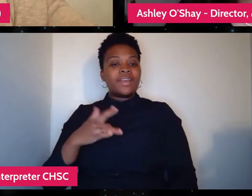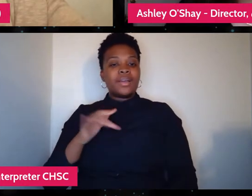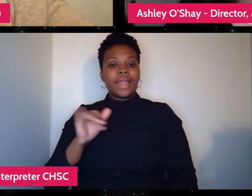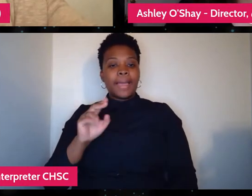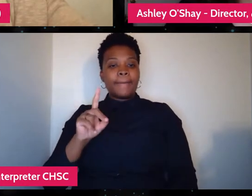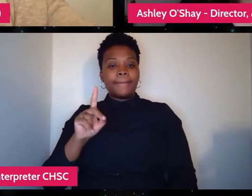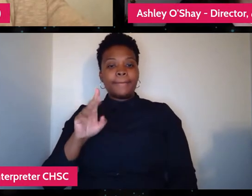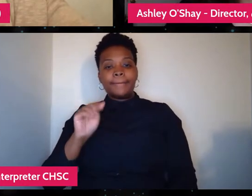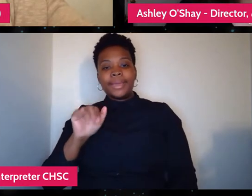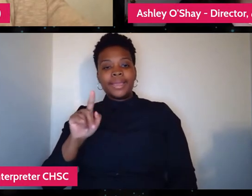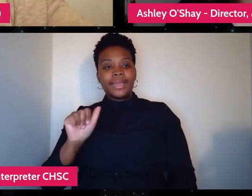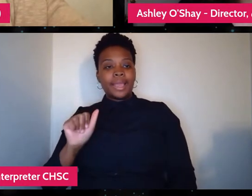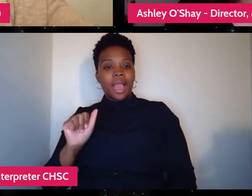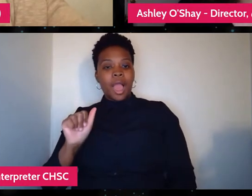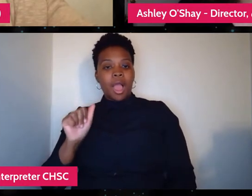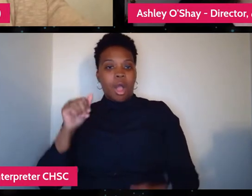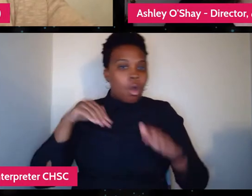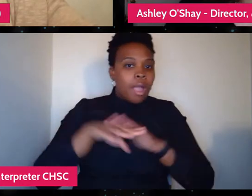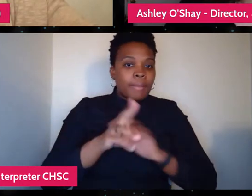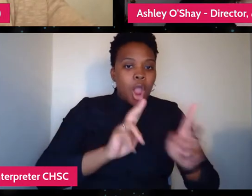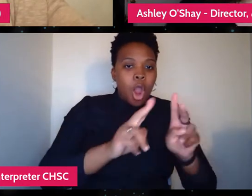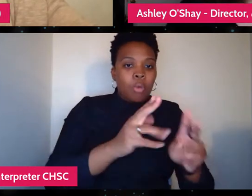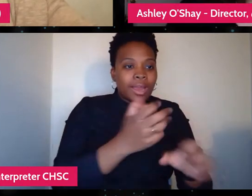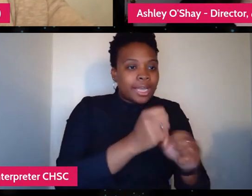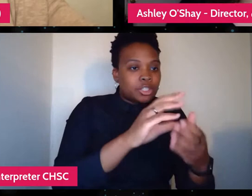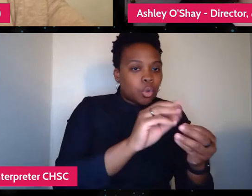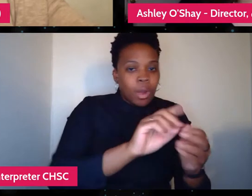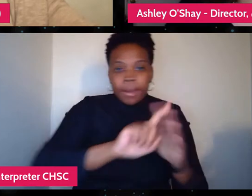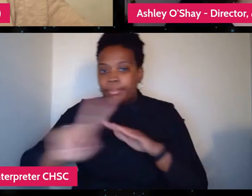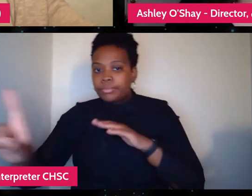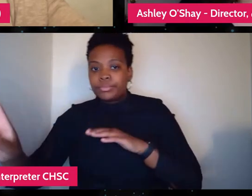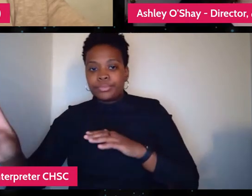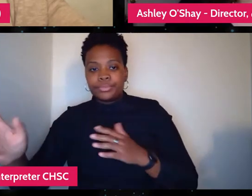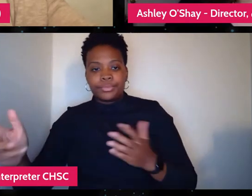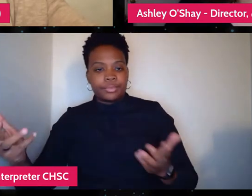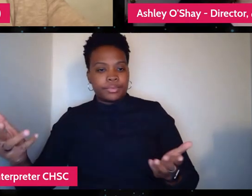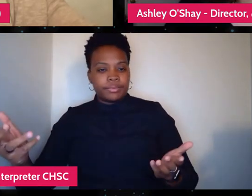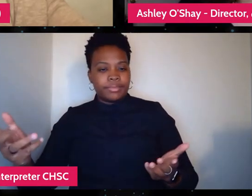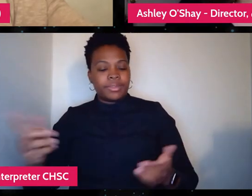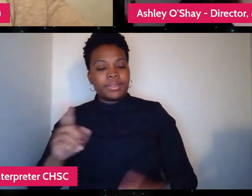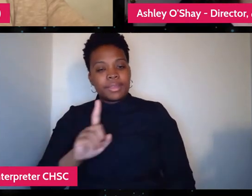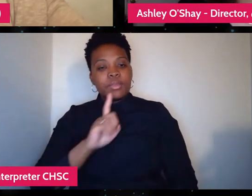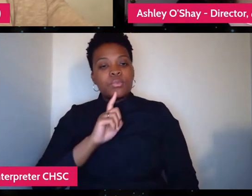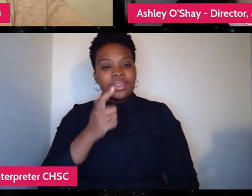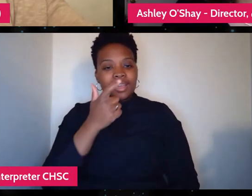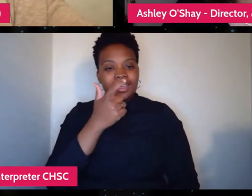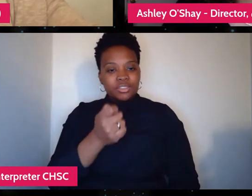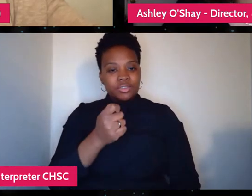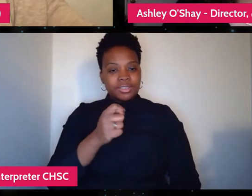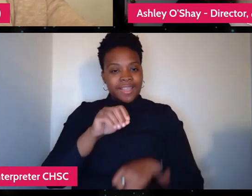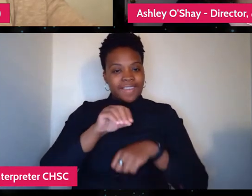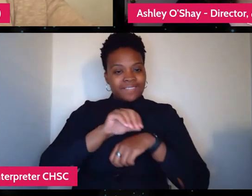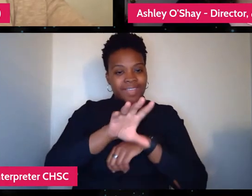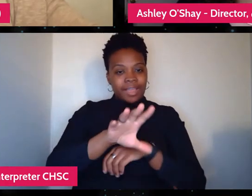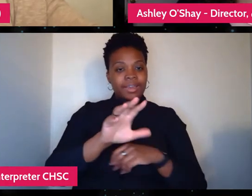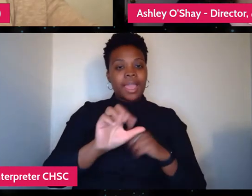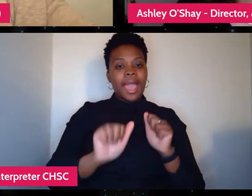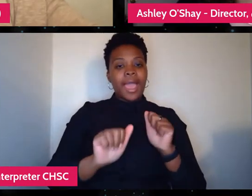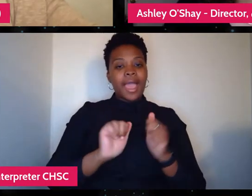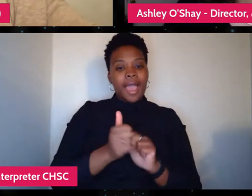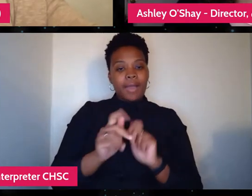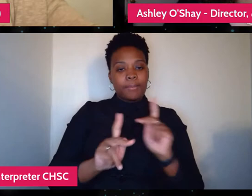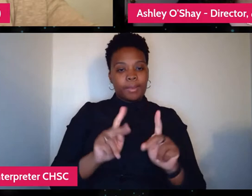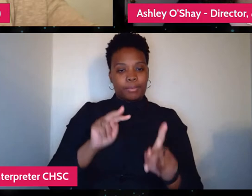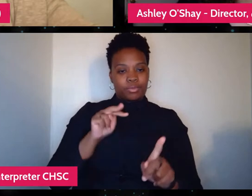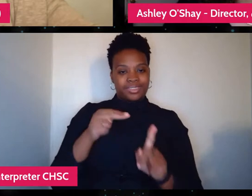story, and then leaving. So I'm really just interested in kind of affecting how people see themselves, but also